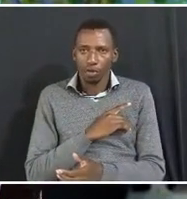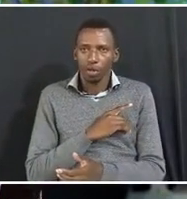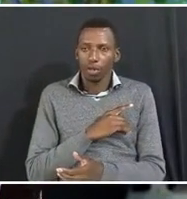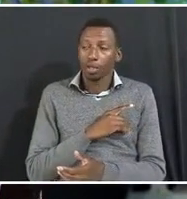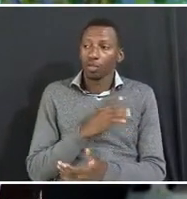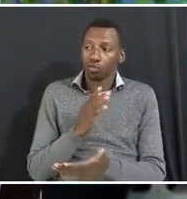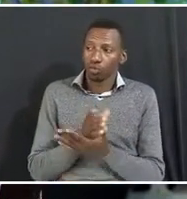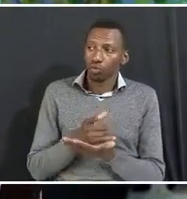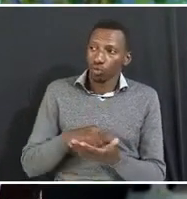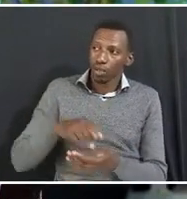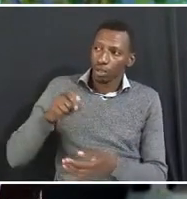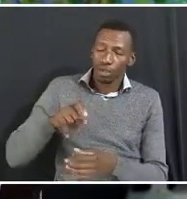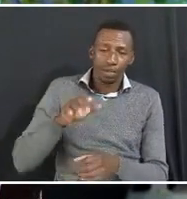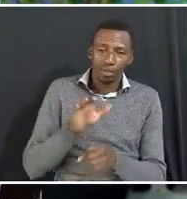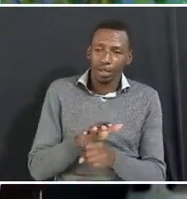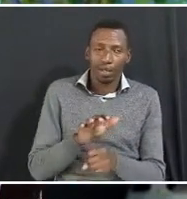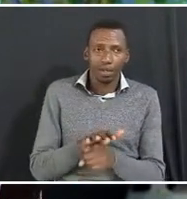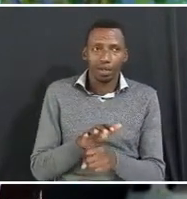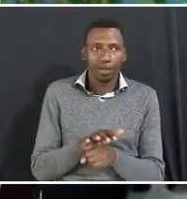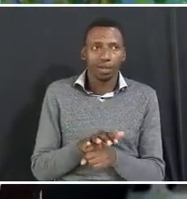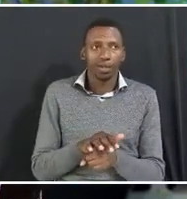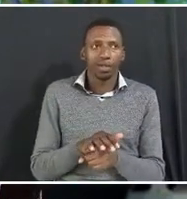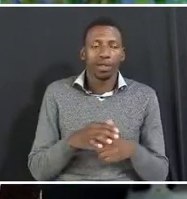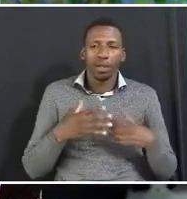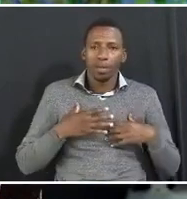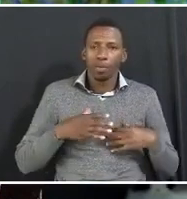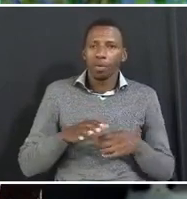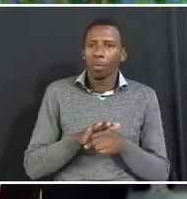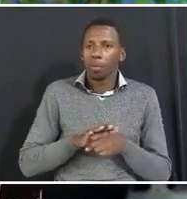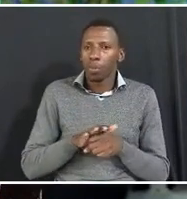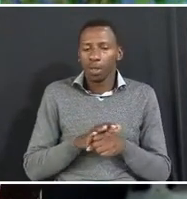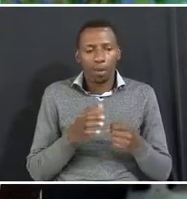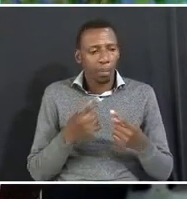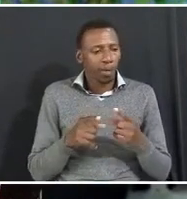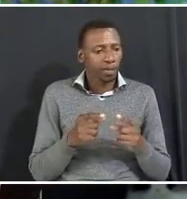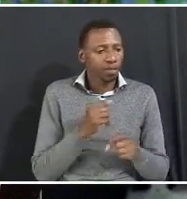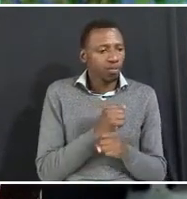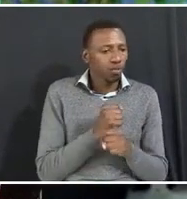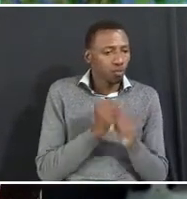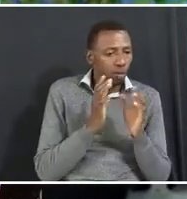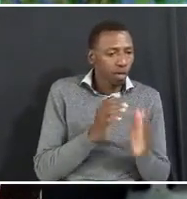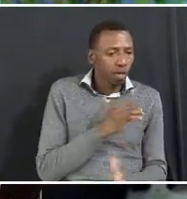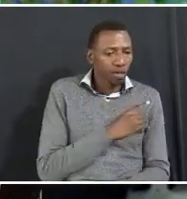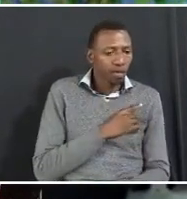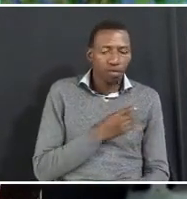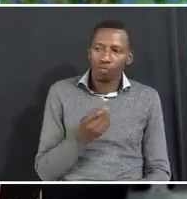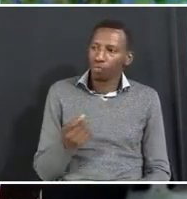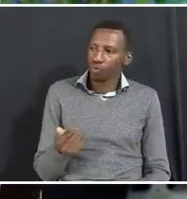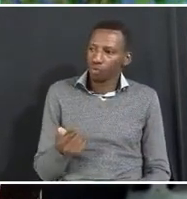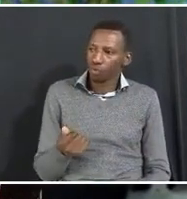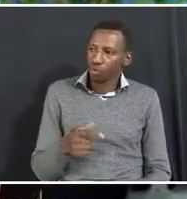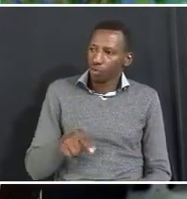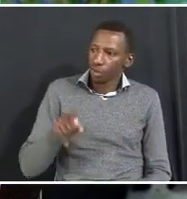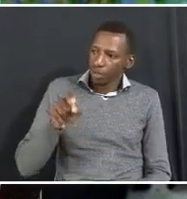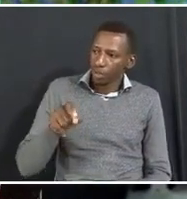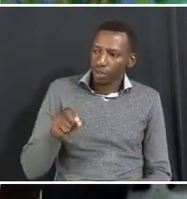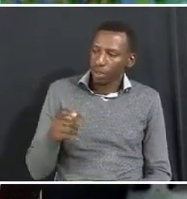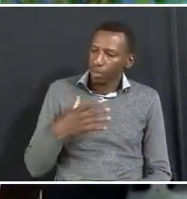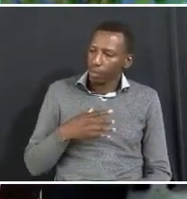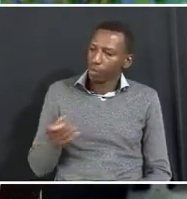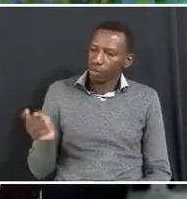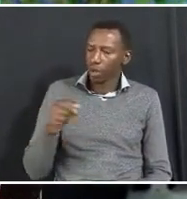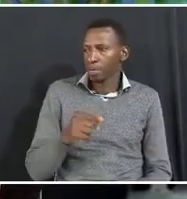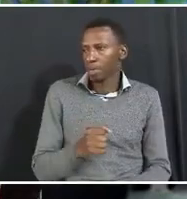many. The harvest is a lot and the reapers are few. We need so many people to come and assist in